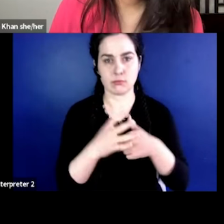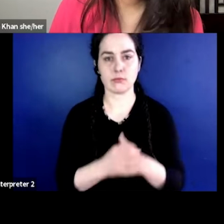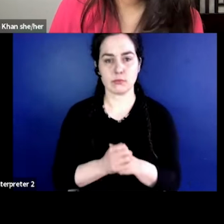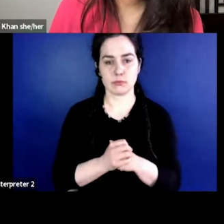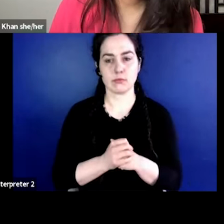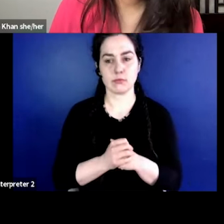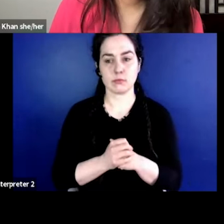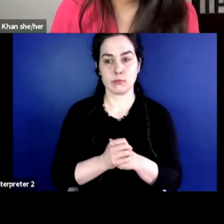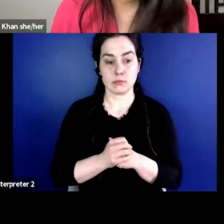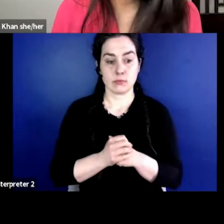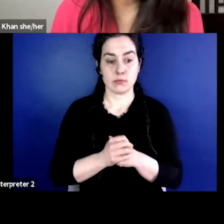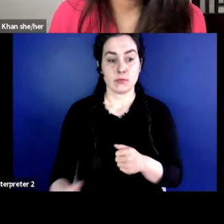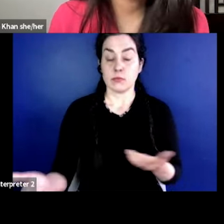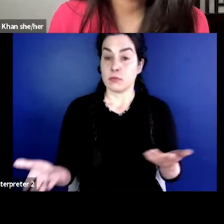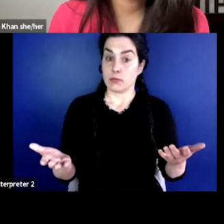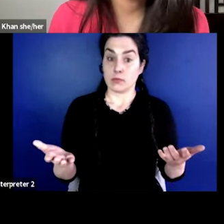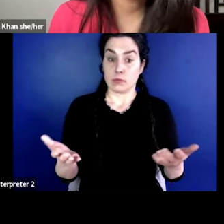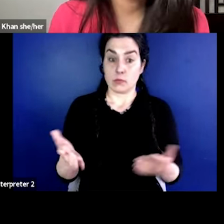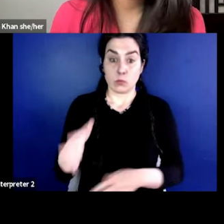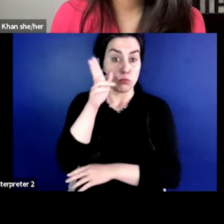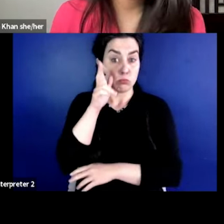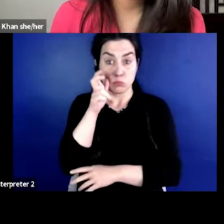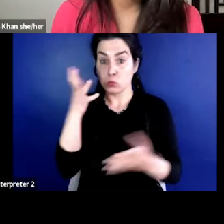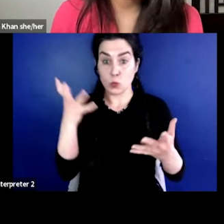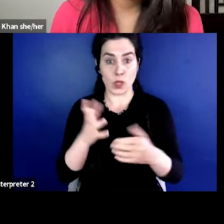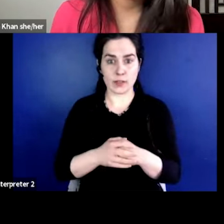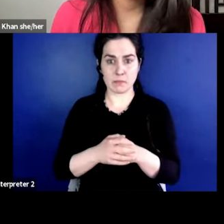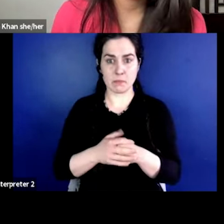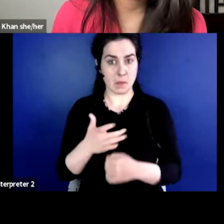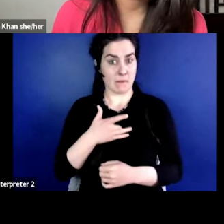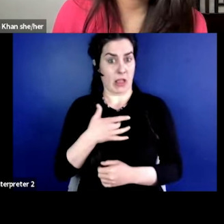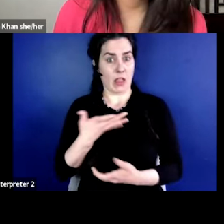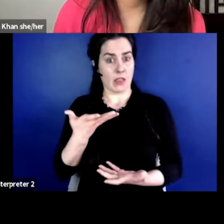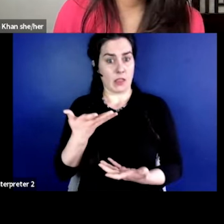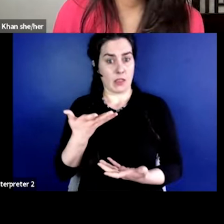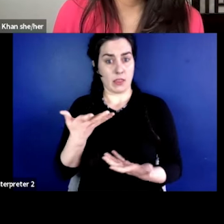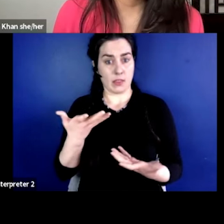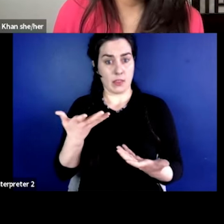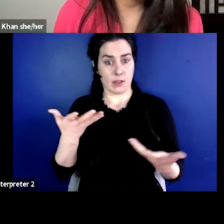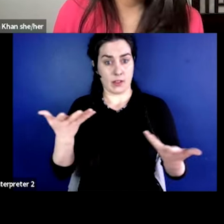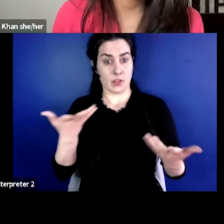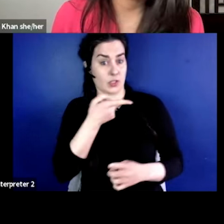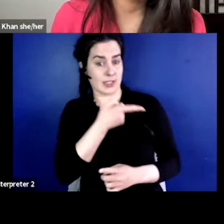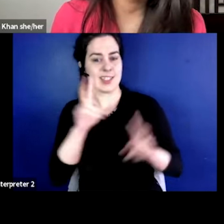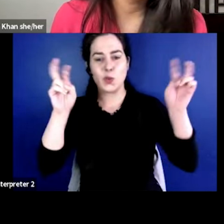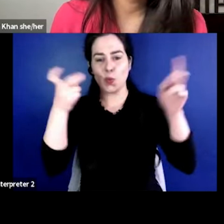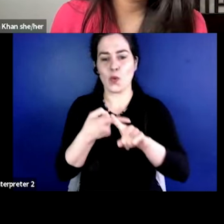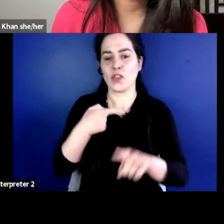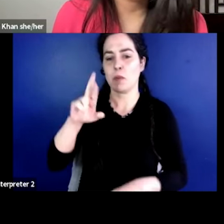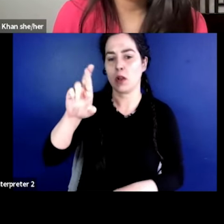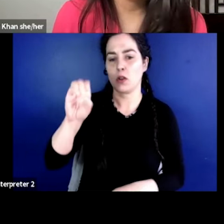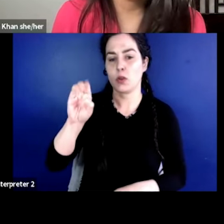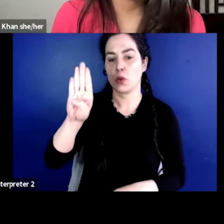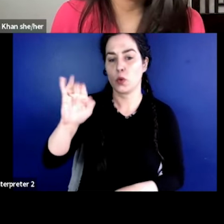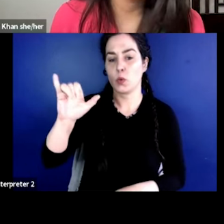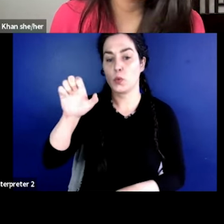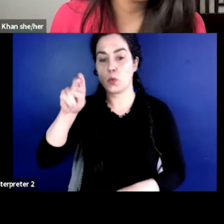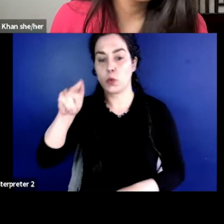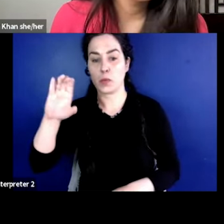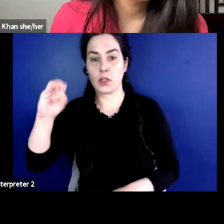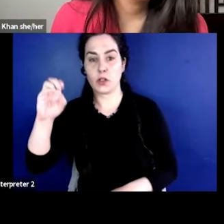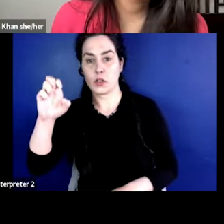And what we heard is that people felt that. So we heard, this is a quote from Robin Ocean, who is the former manager of Trent University Sexual